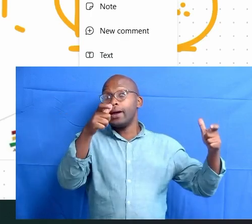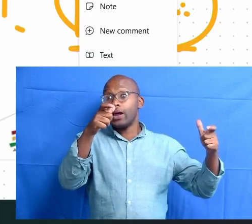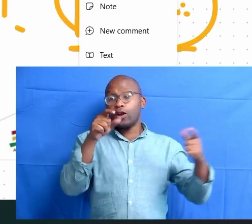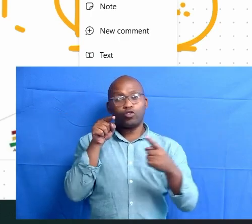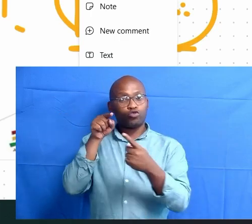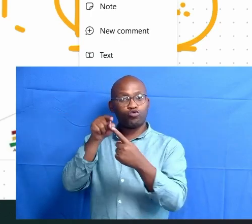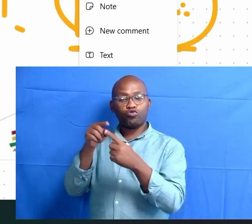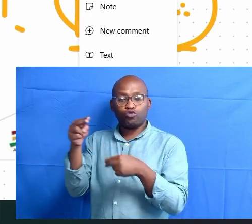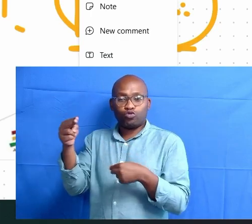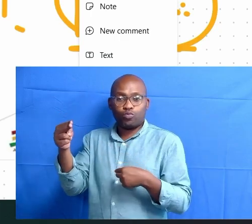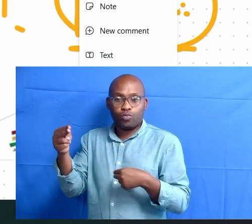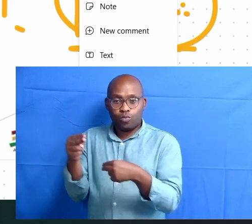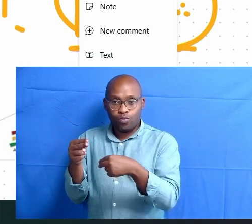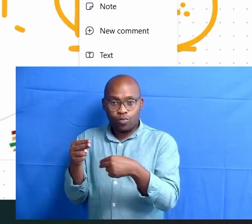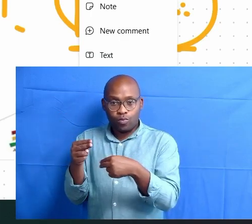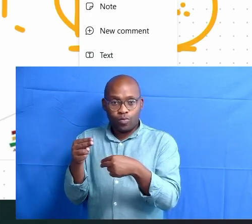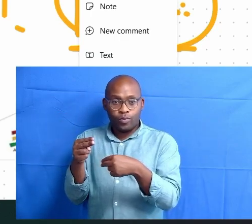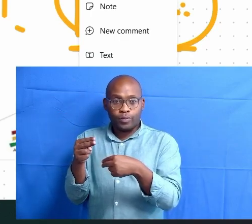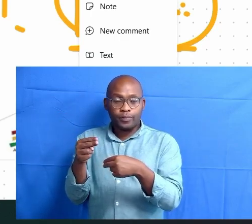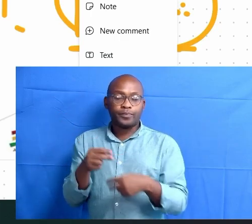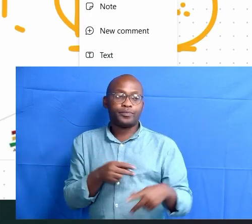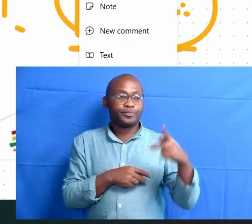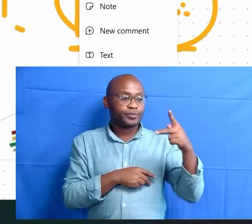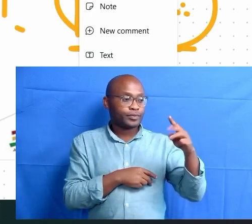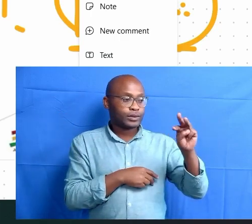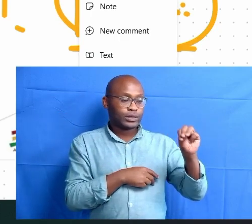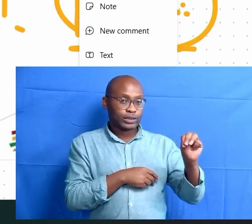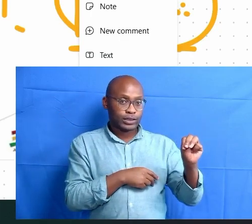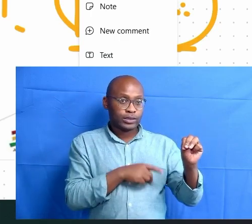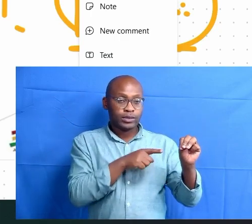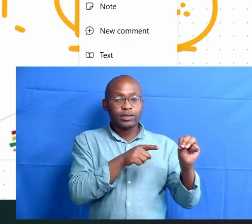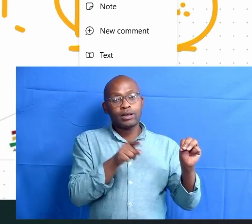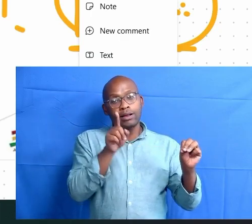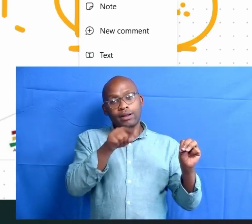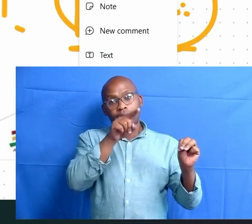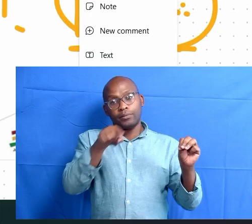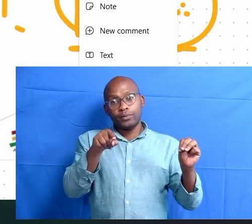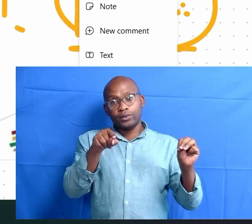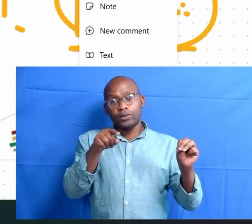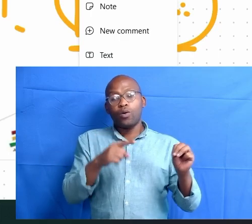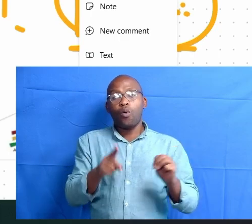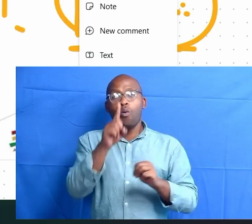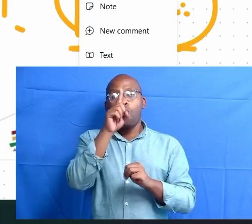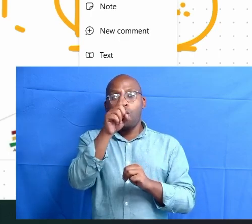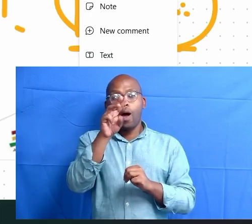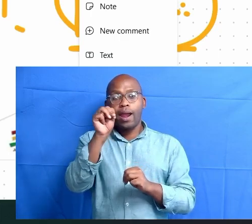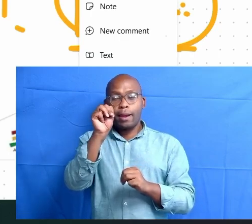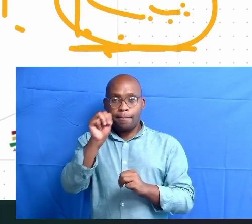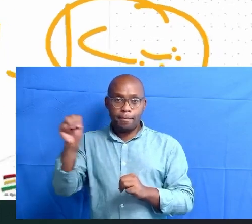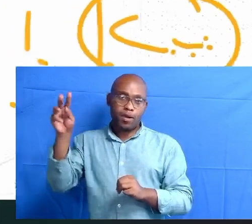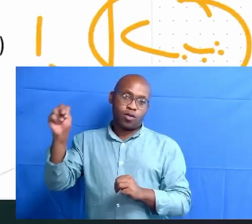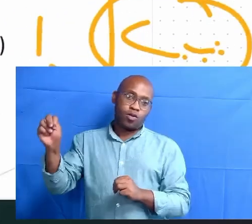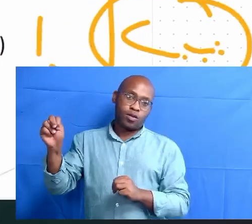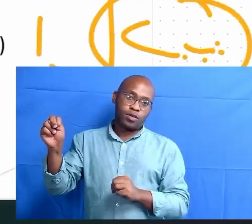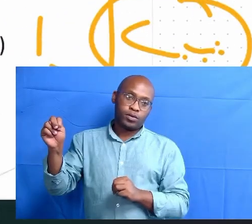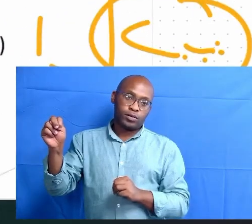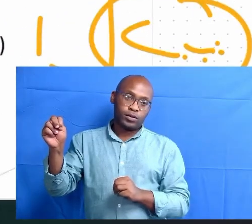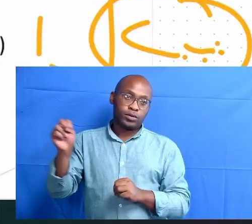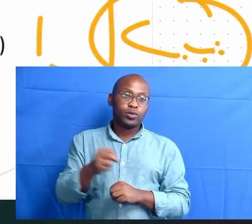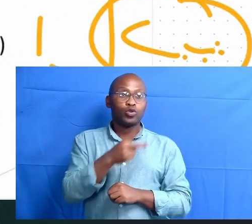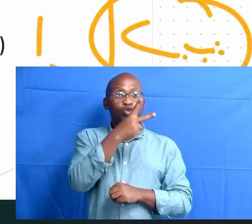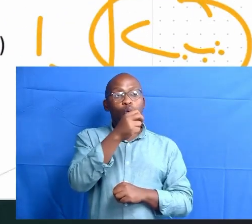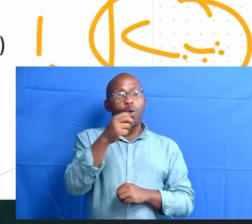to small one. Now our kilometers, I will multiply by 1,000,000 to get centimeters. That will